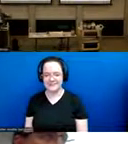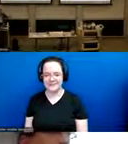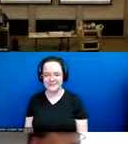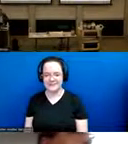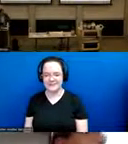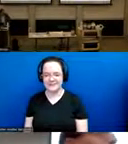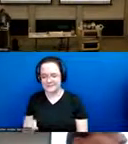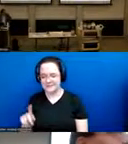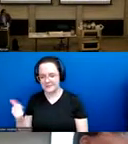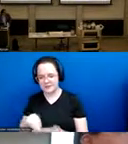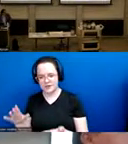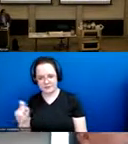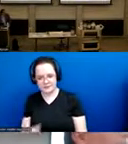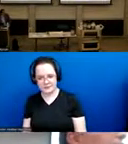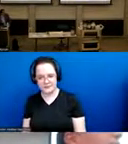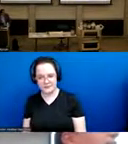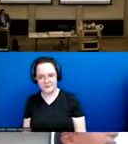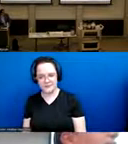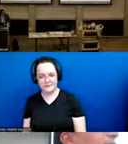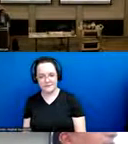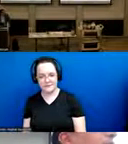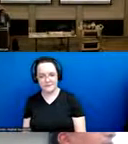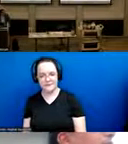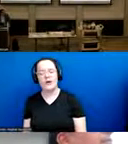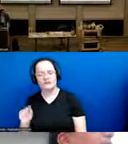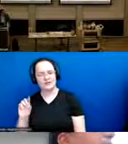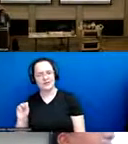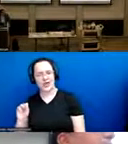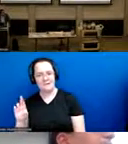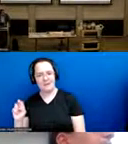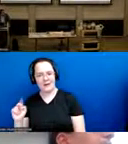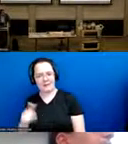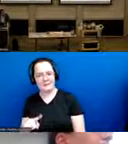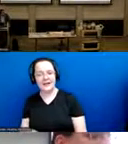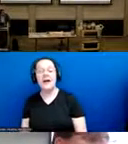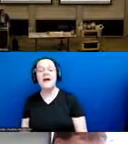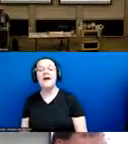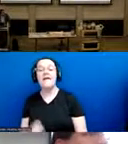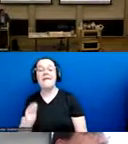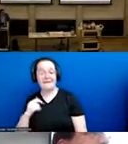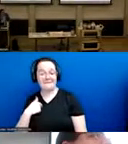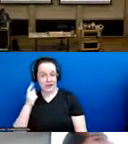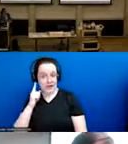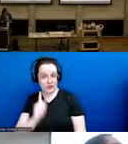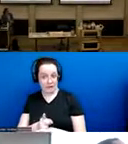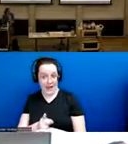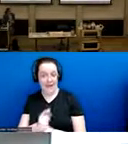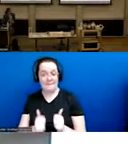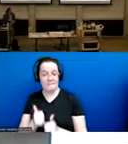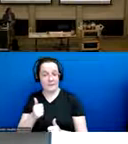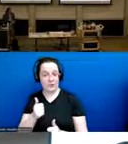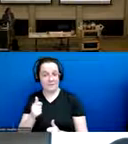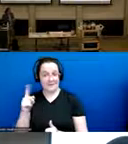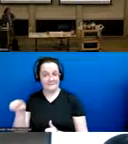Yes. So if I understand it correctly, most of what you're building here is based